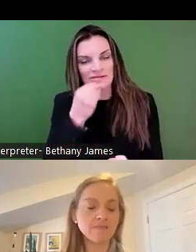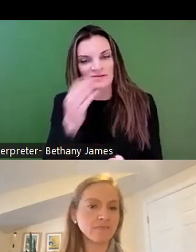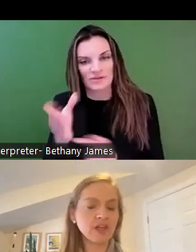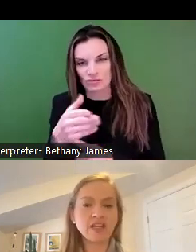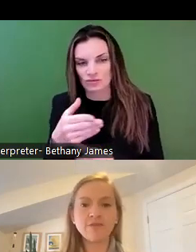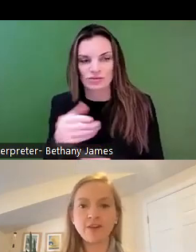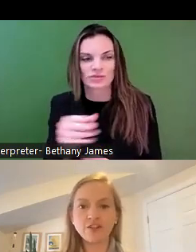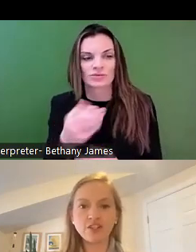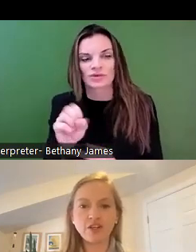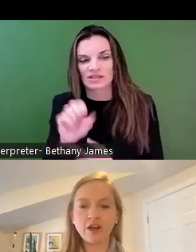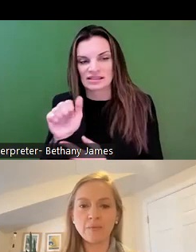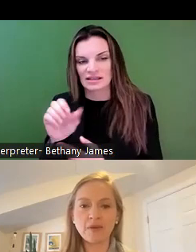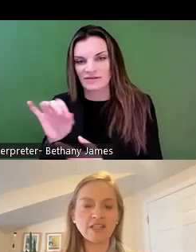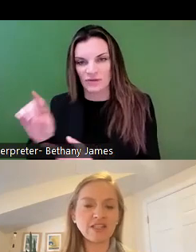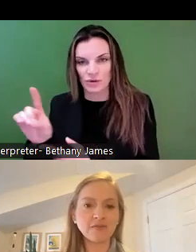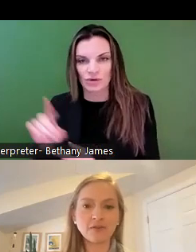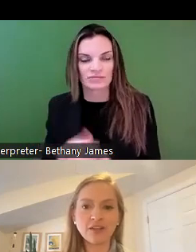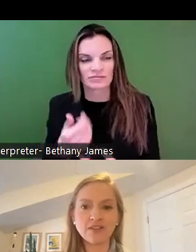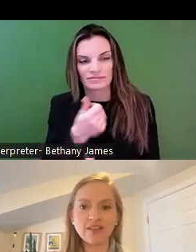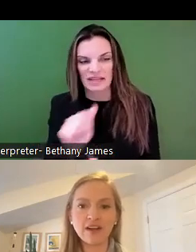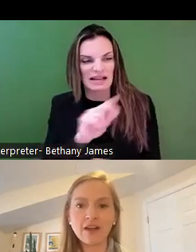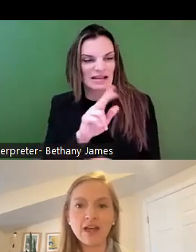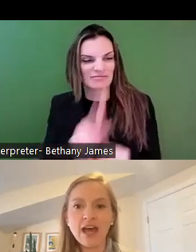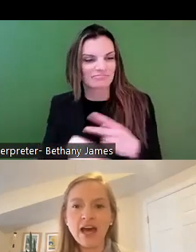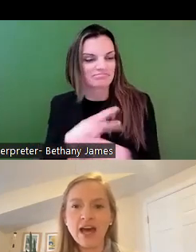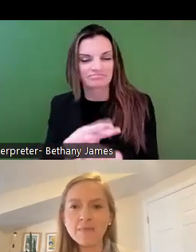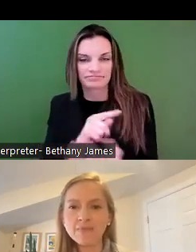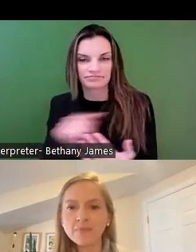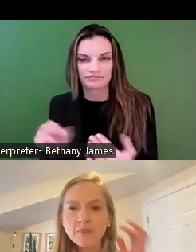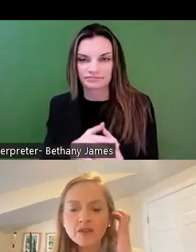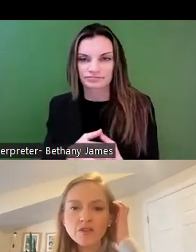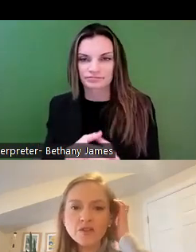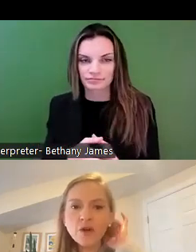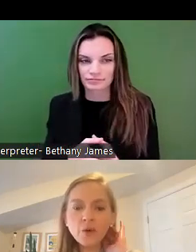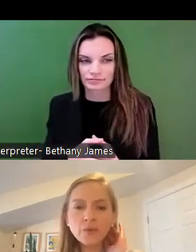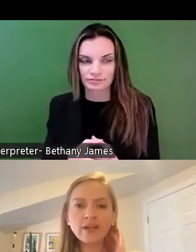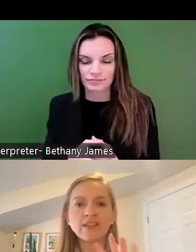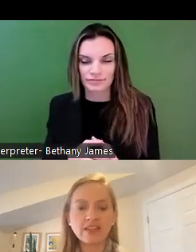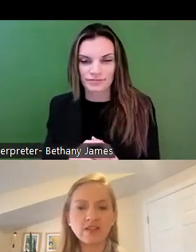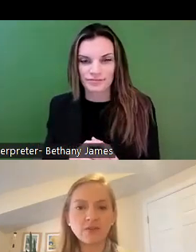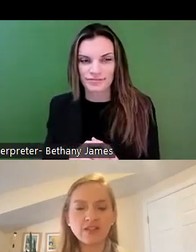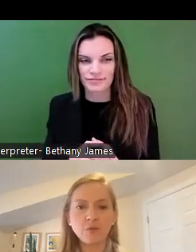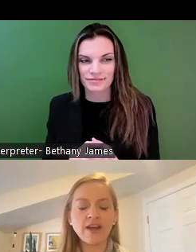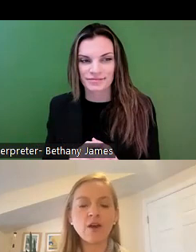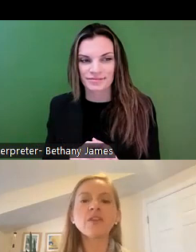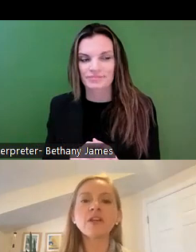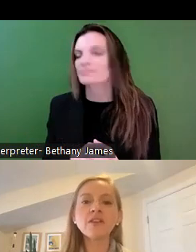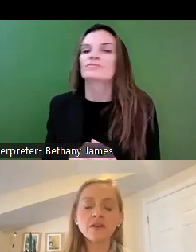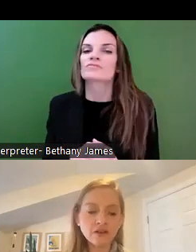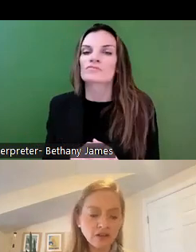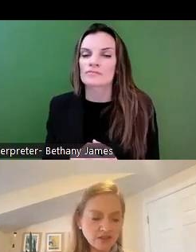can be any fish, any seafood that you see there. So like I said, that's the reason why.